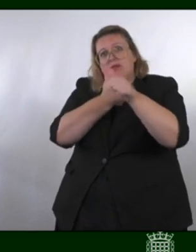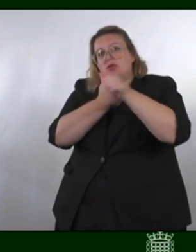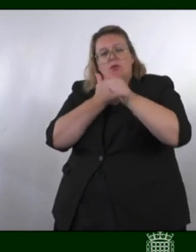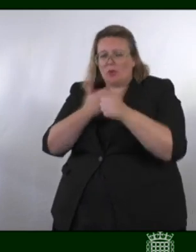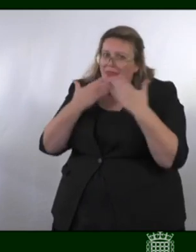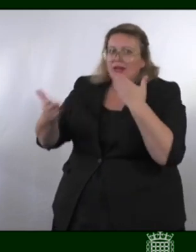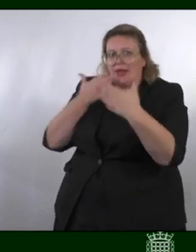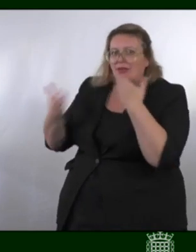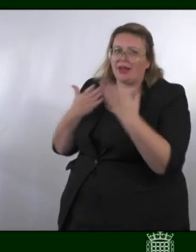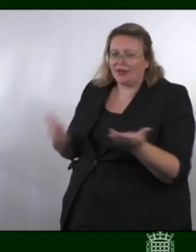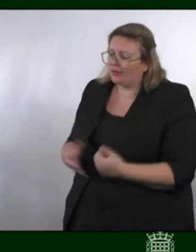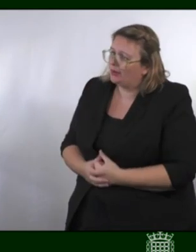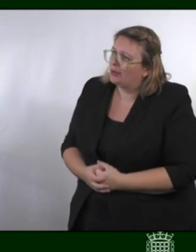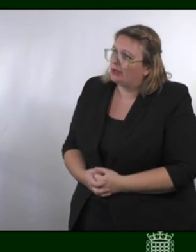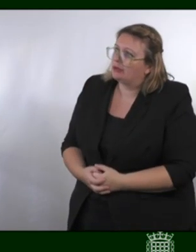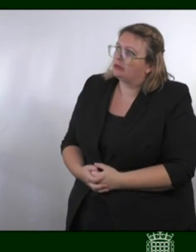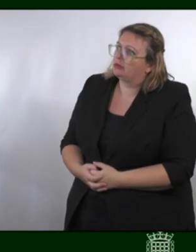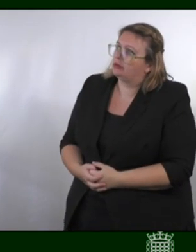Mr. Speaker.